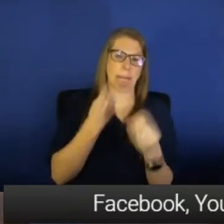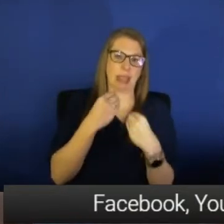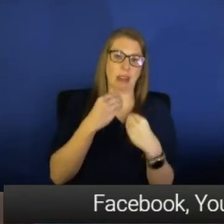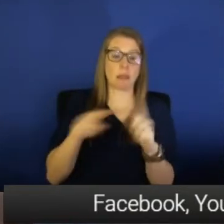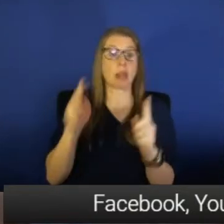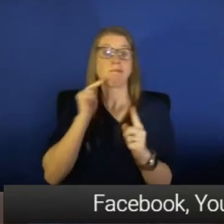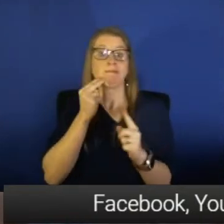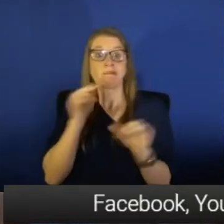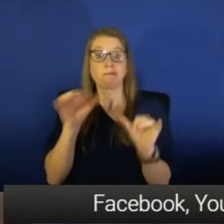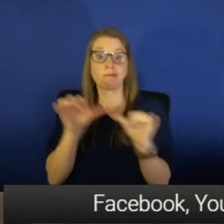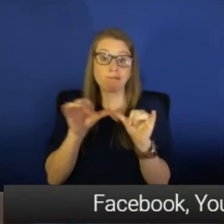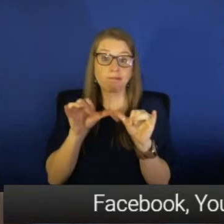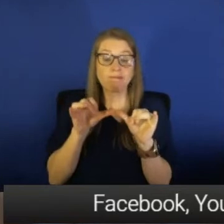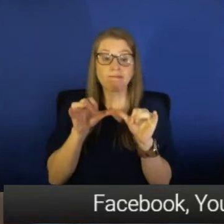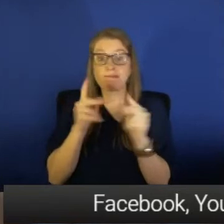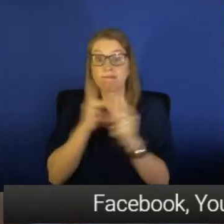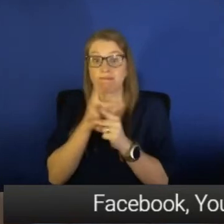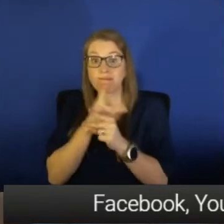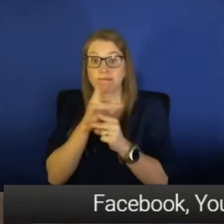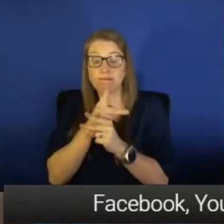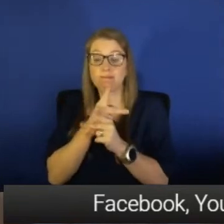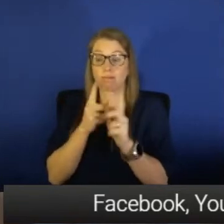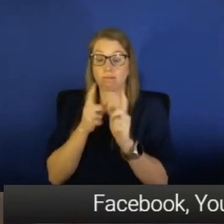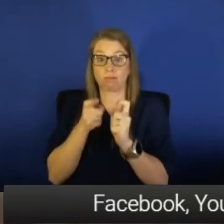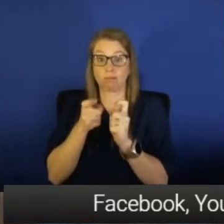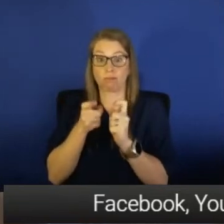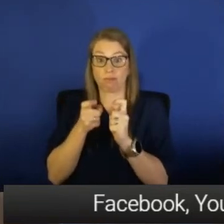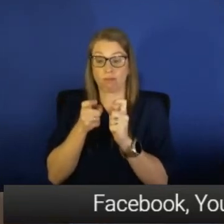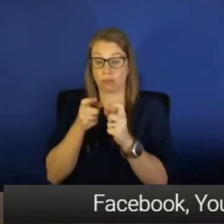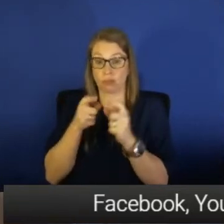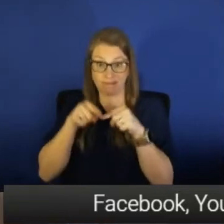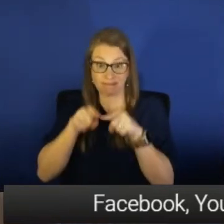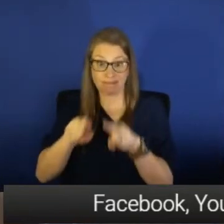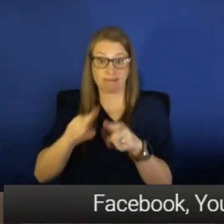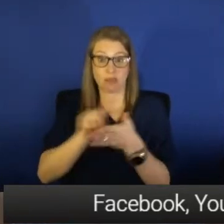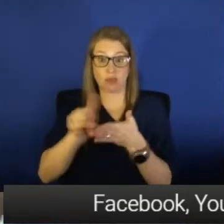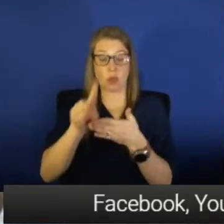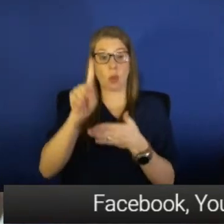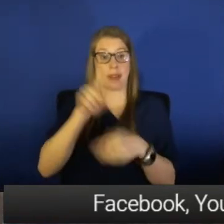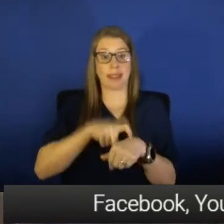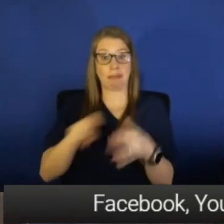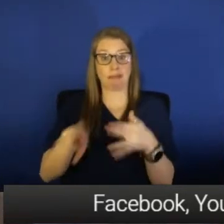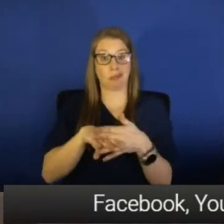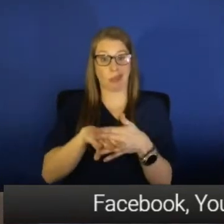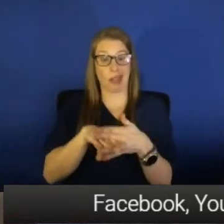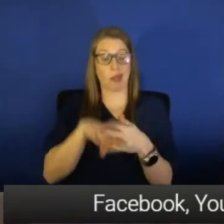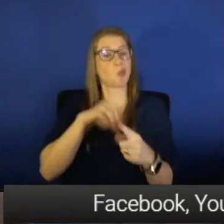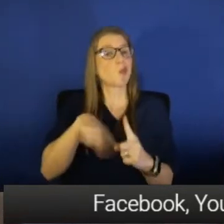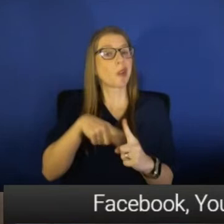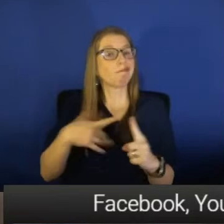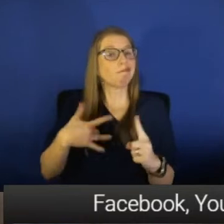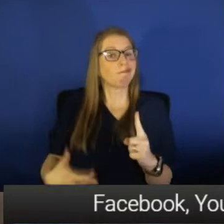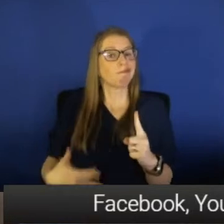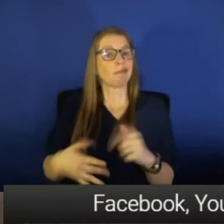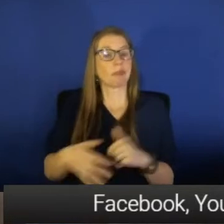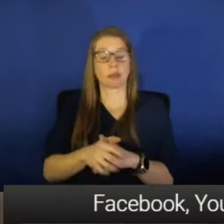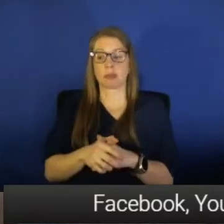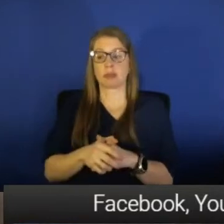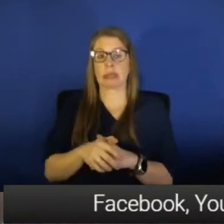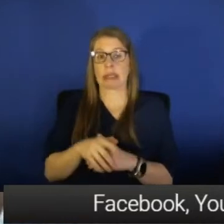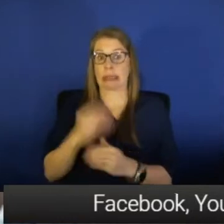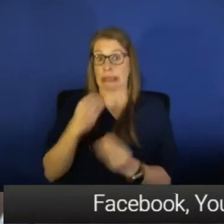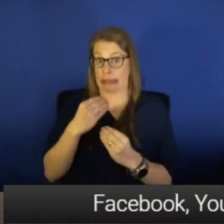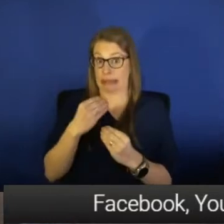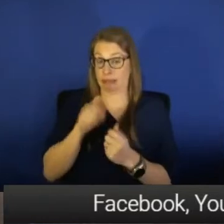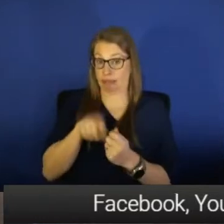measured, calculated, and coordinated throughout the week. The one time they get a break on that, they typically, as far as what they exactly eat, before